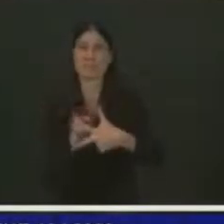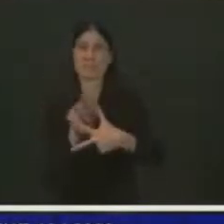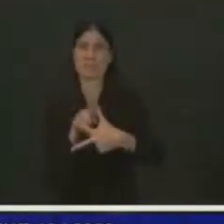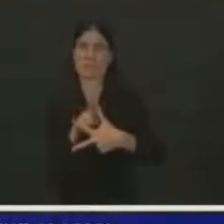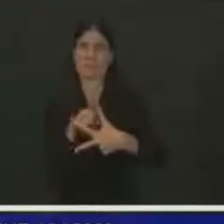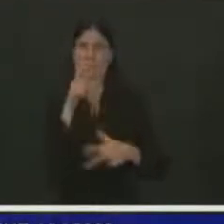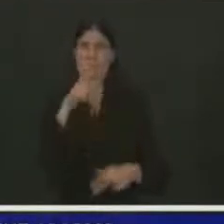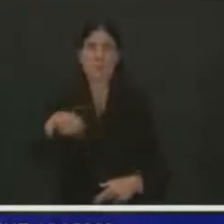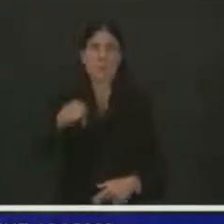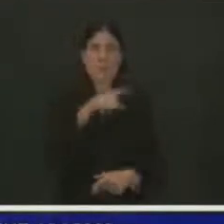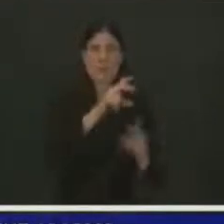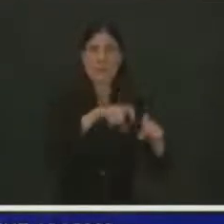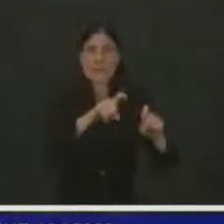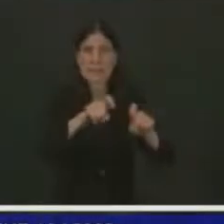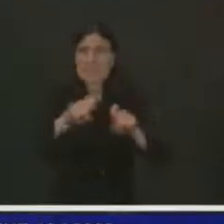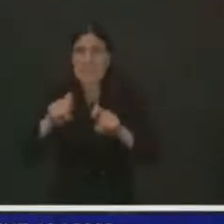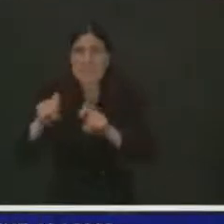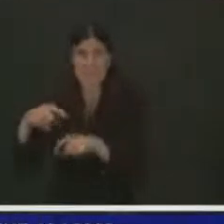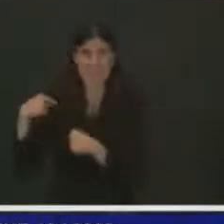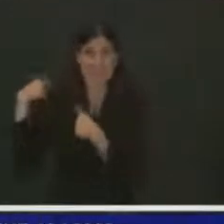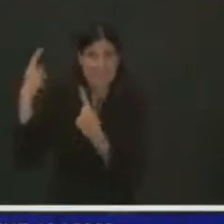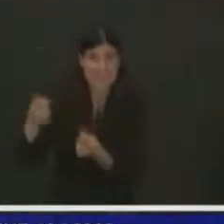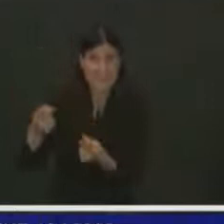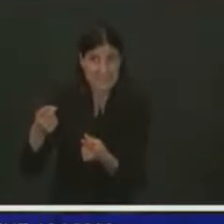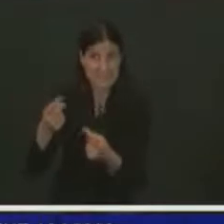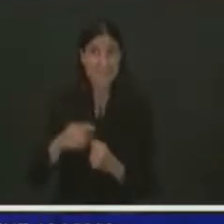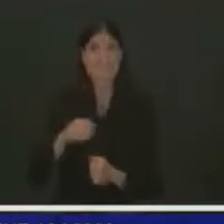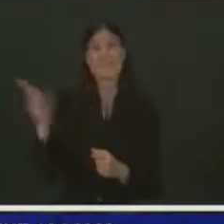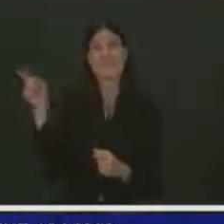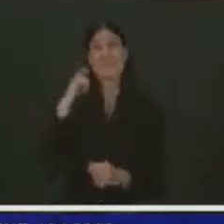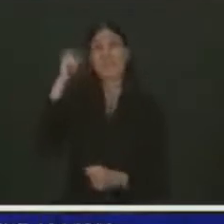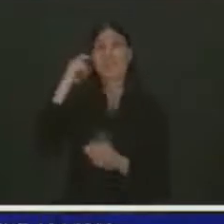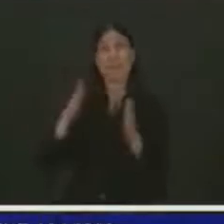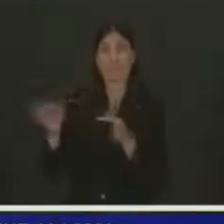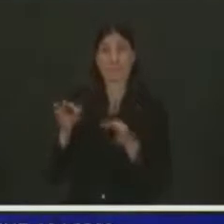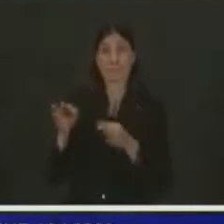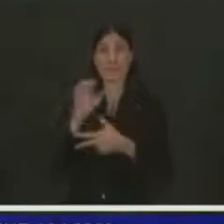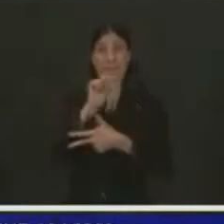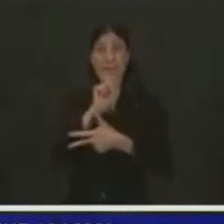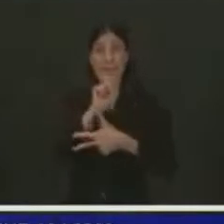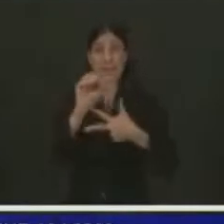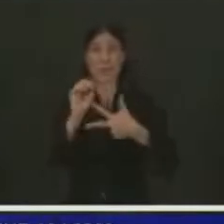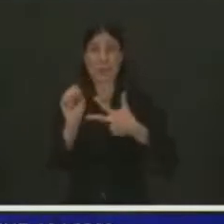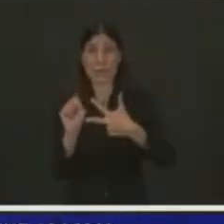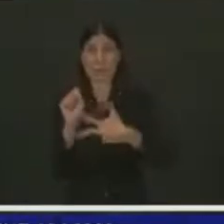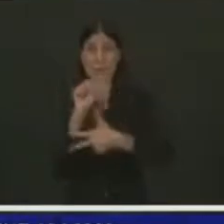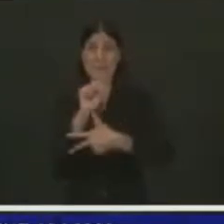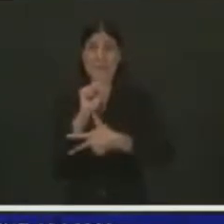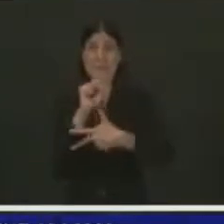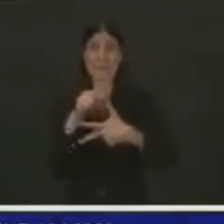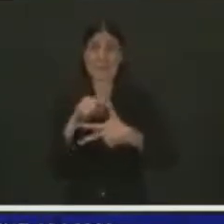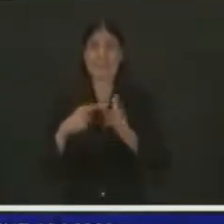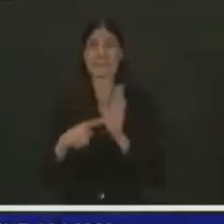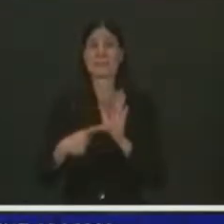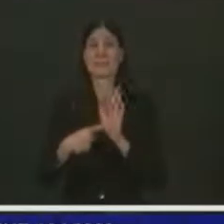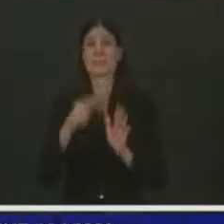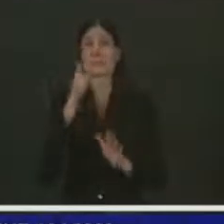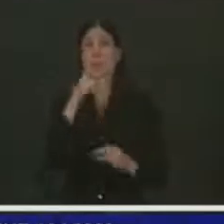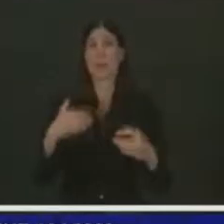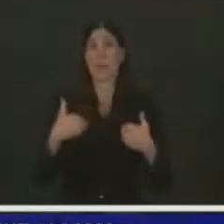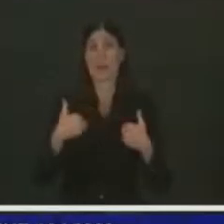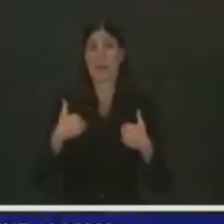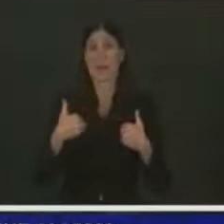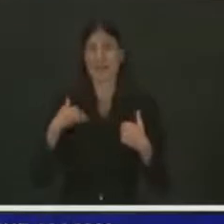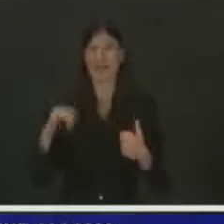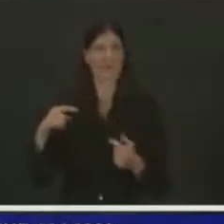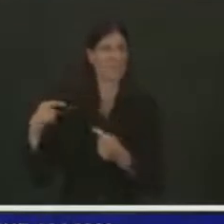a three-pronged approach. The first strategy is testing everyone who has symptoms, which we've been